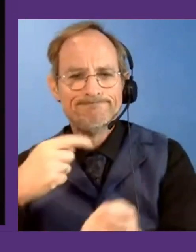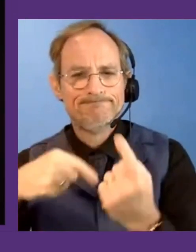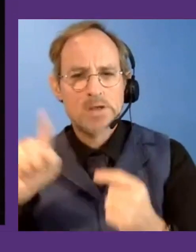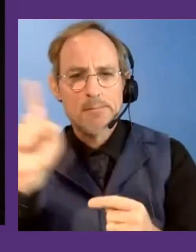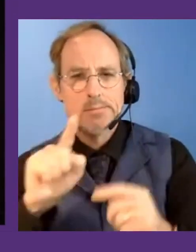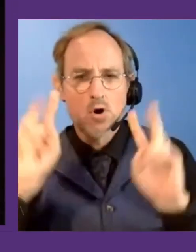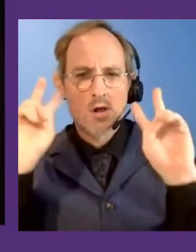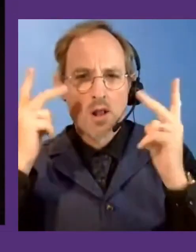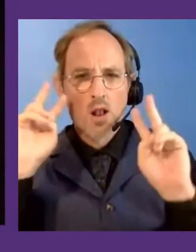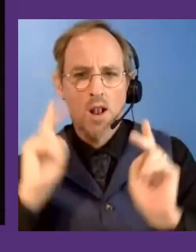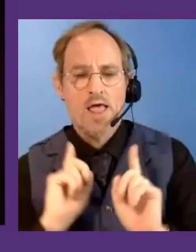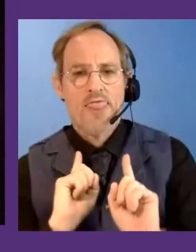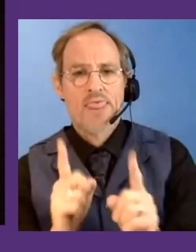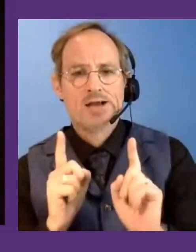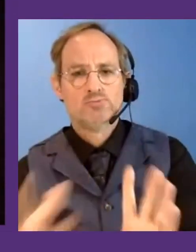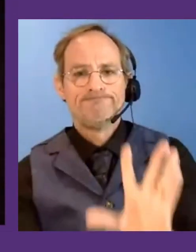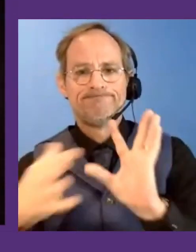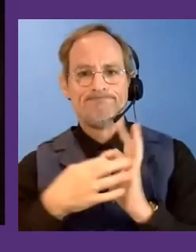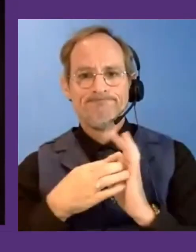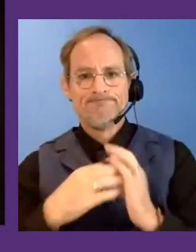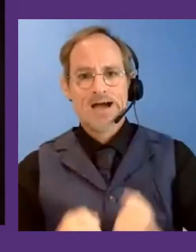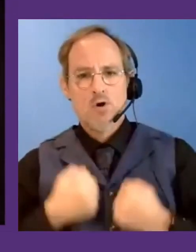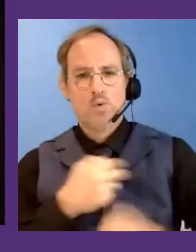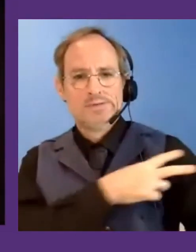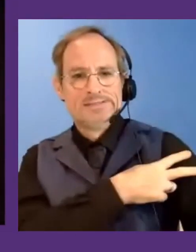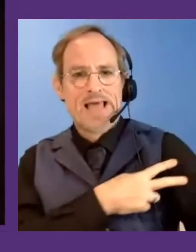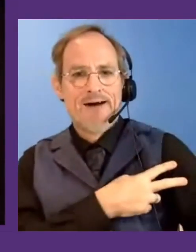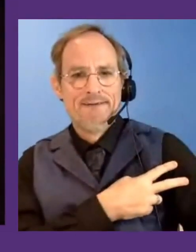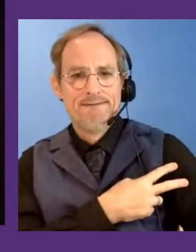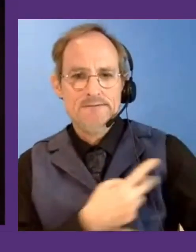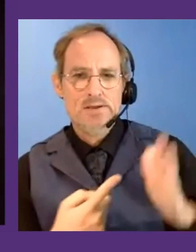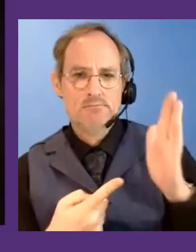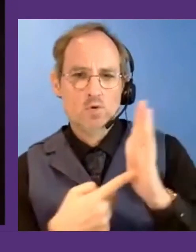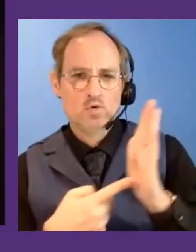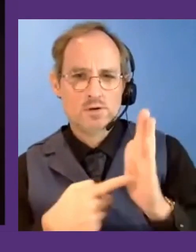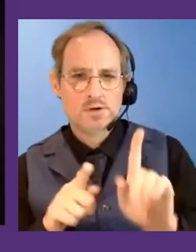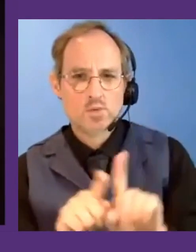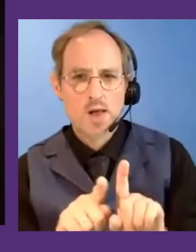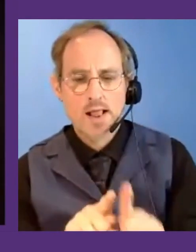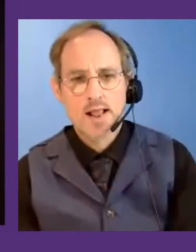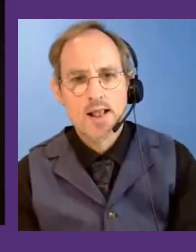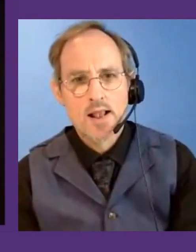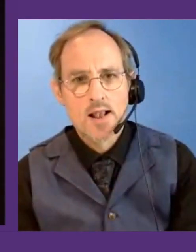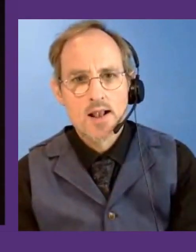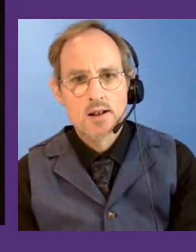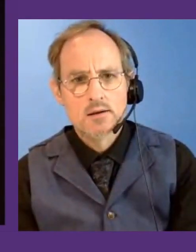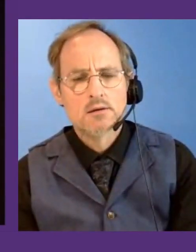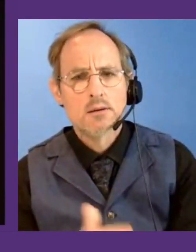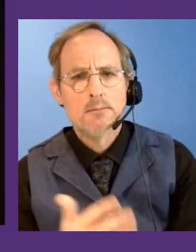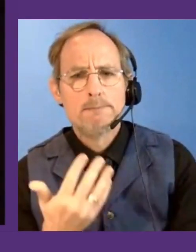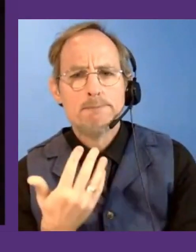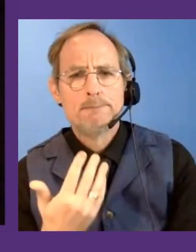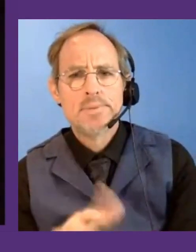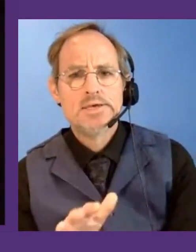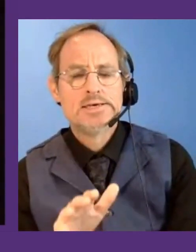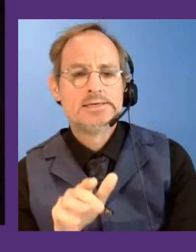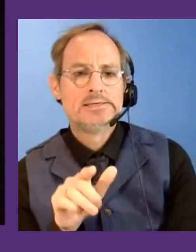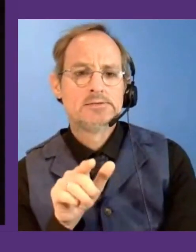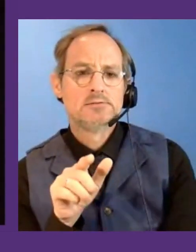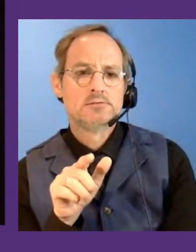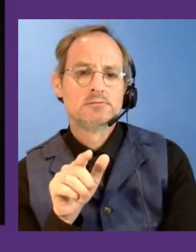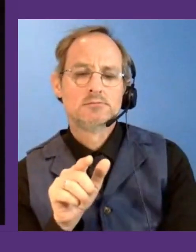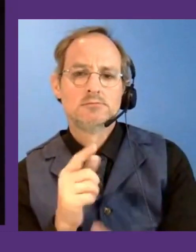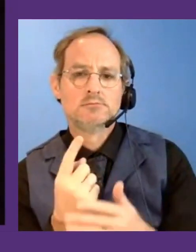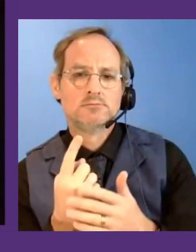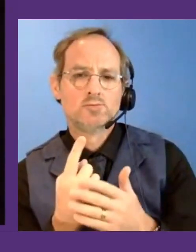that back to our own staff and what we do on air is important. And we've been able to do things there, not just through that show the